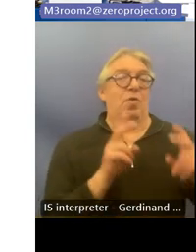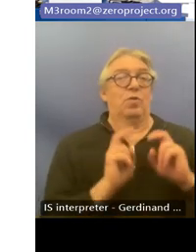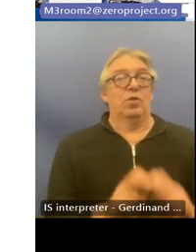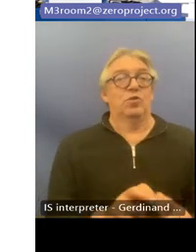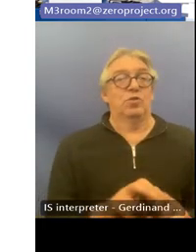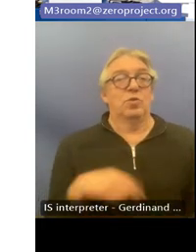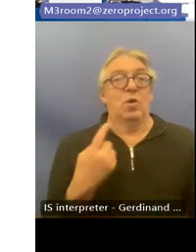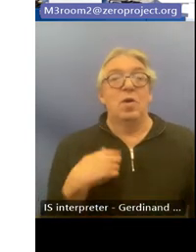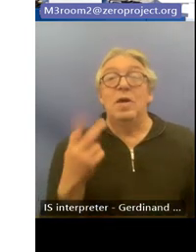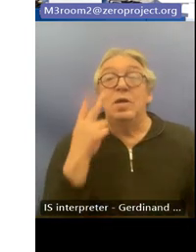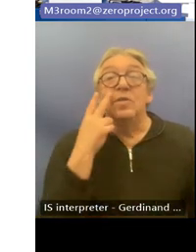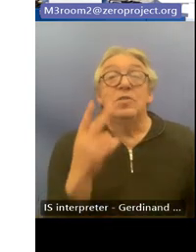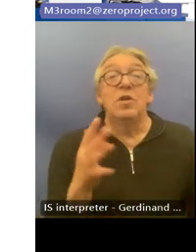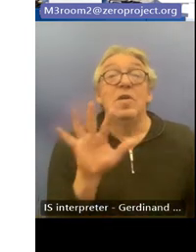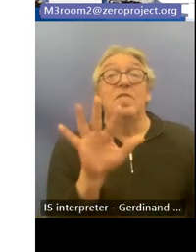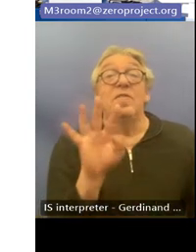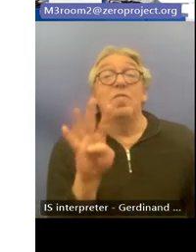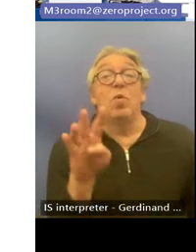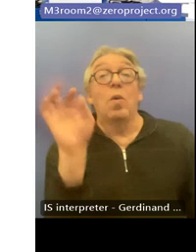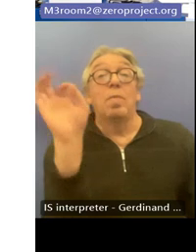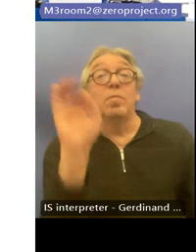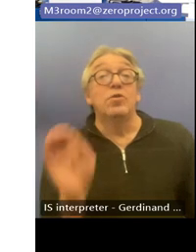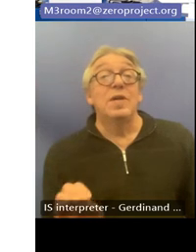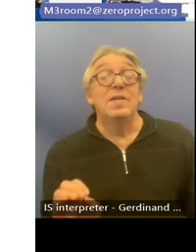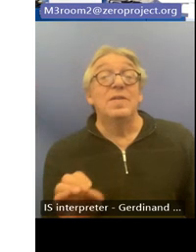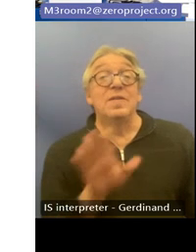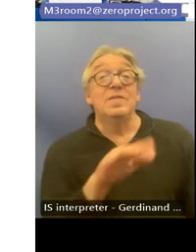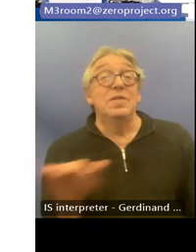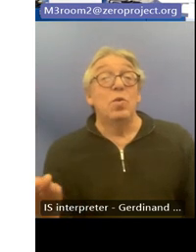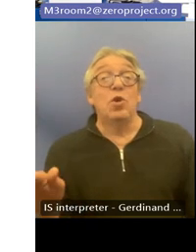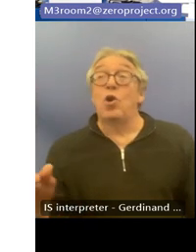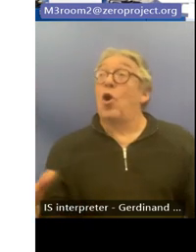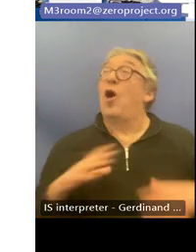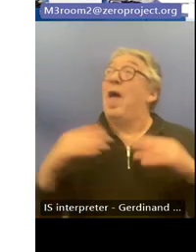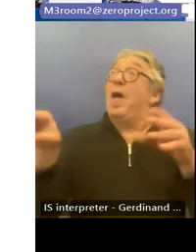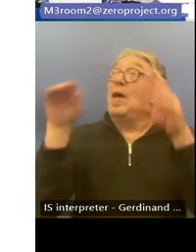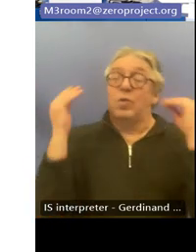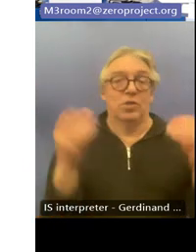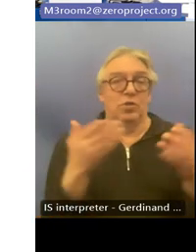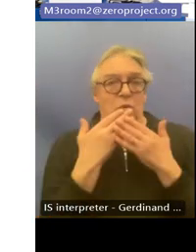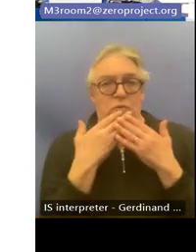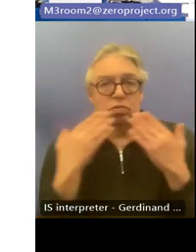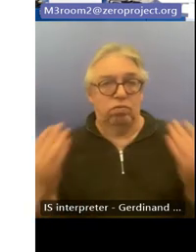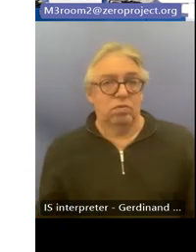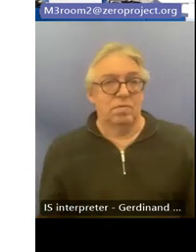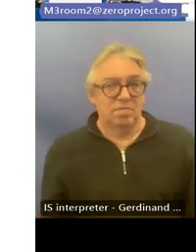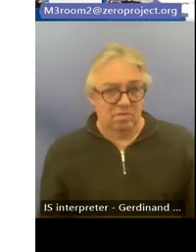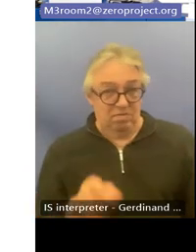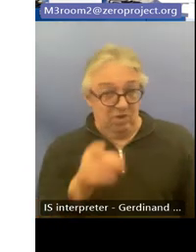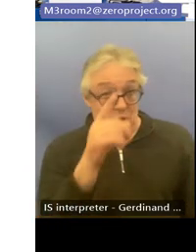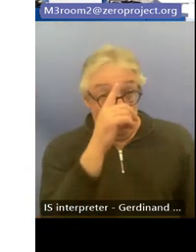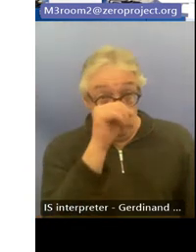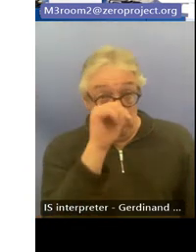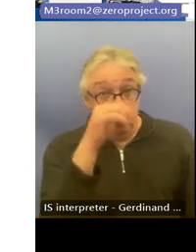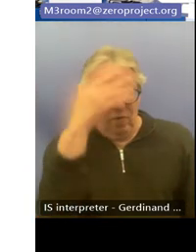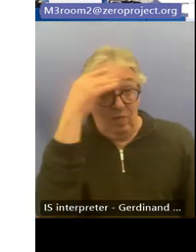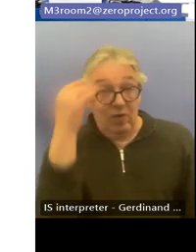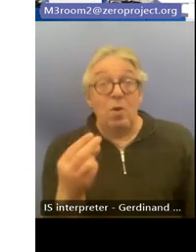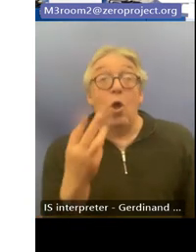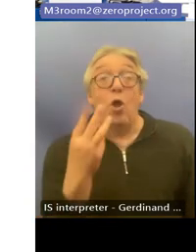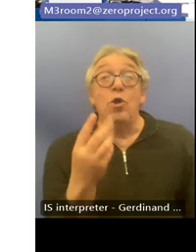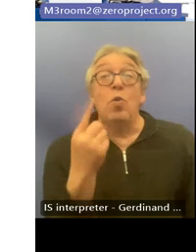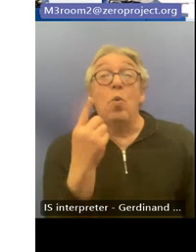Bangladesh. The similar, I listened today morning that we have 241 million children are disabilities in the